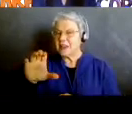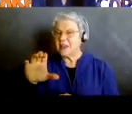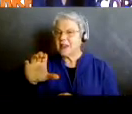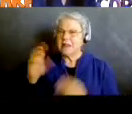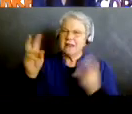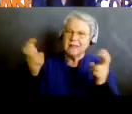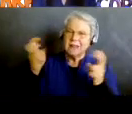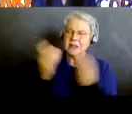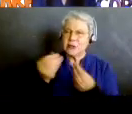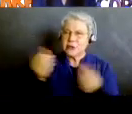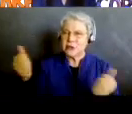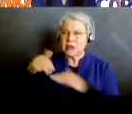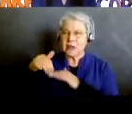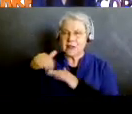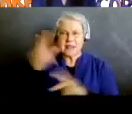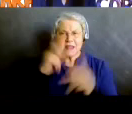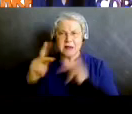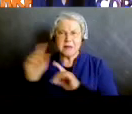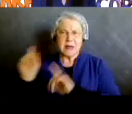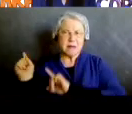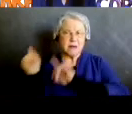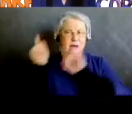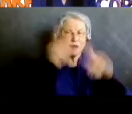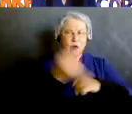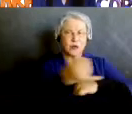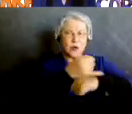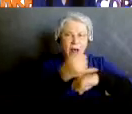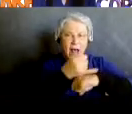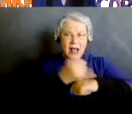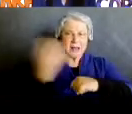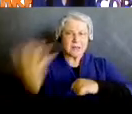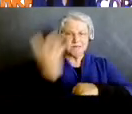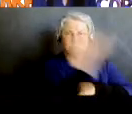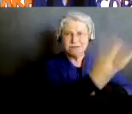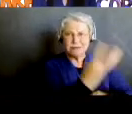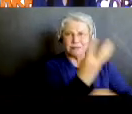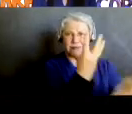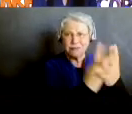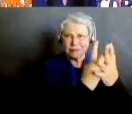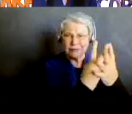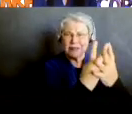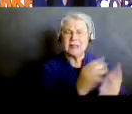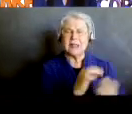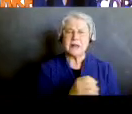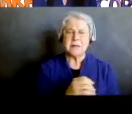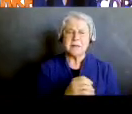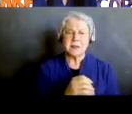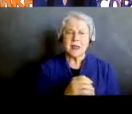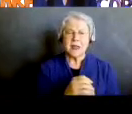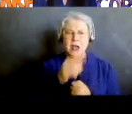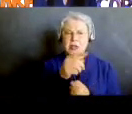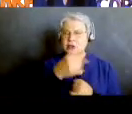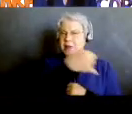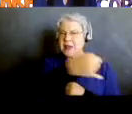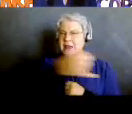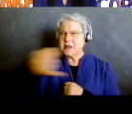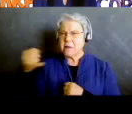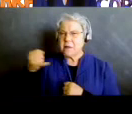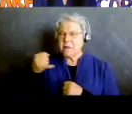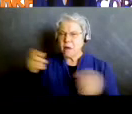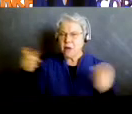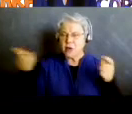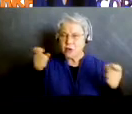indefinite detention in Manus Island and in Nauru. Okay. So these border regimes are thinly